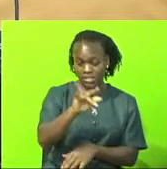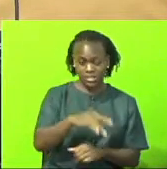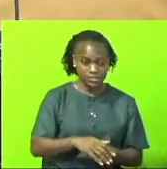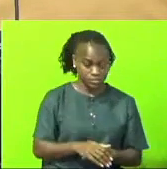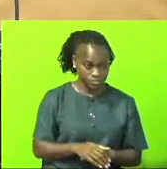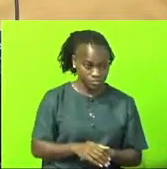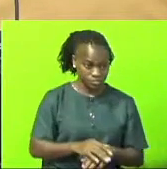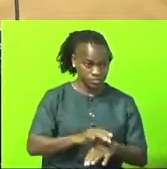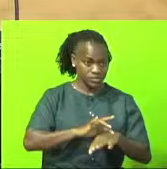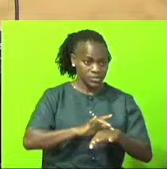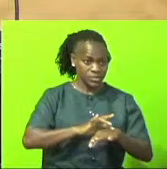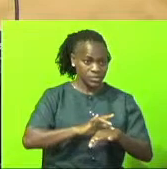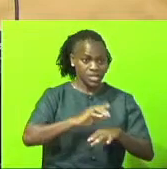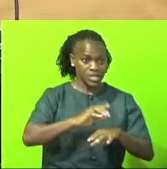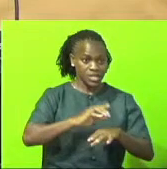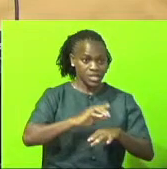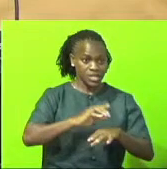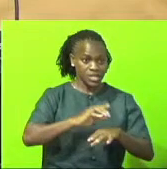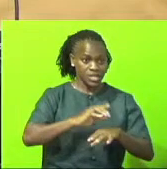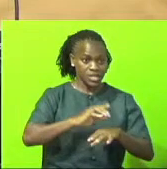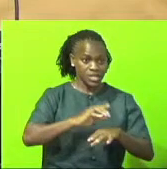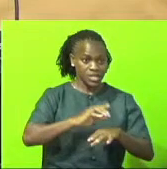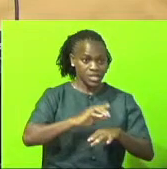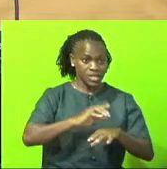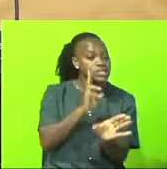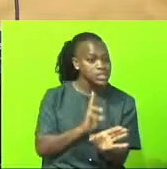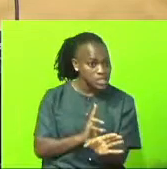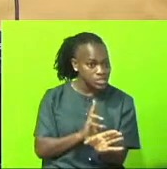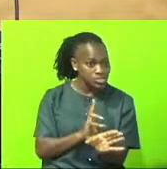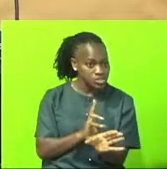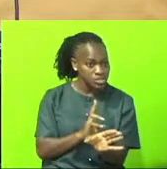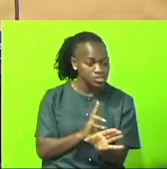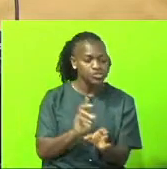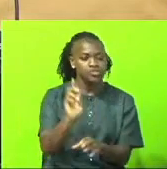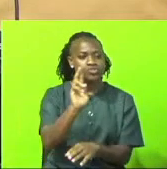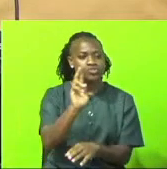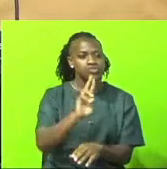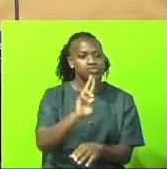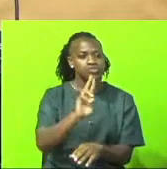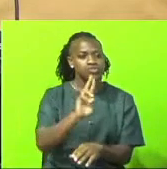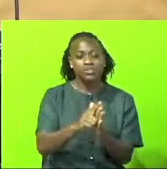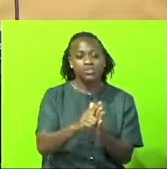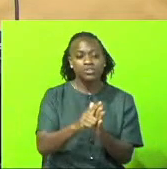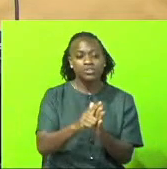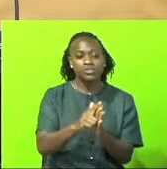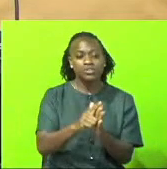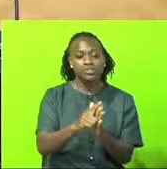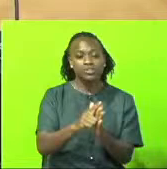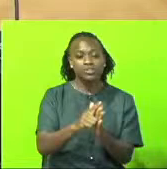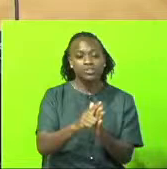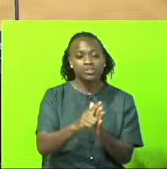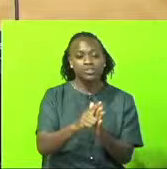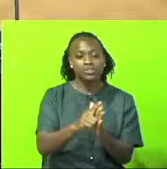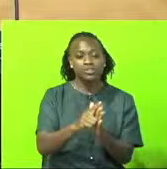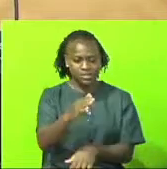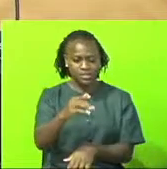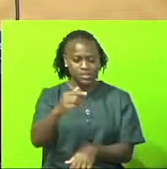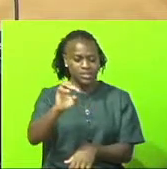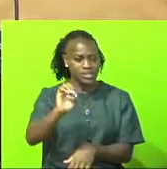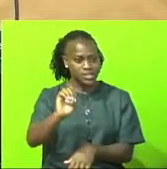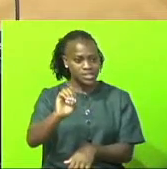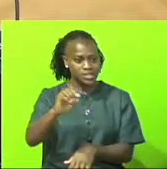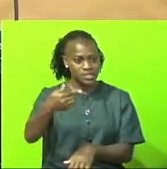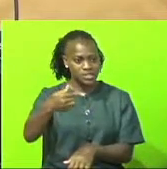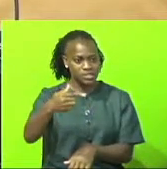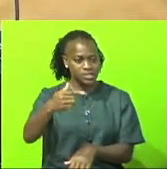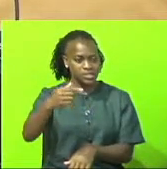Vacancy other than resignation of Article 97 1B to E, G, and H of the